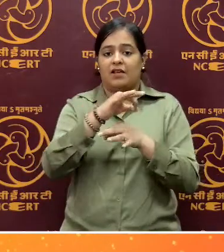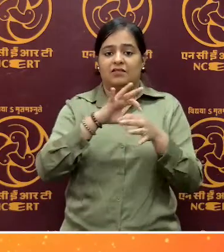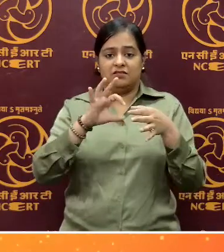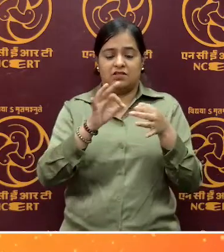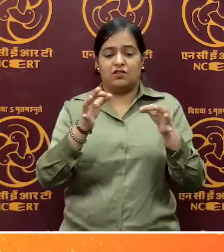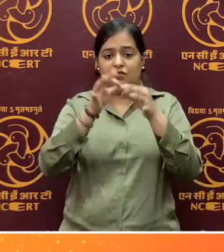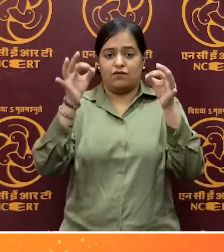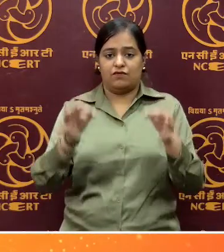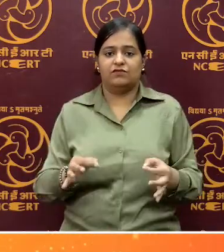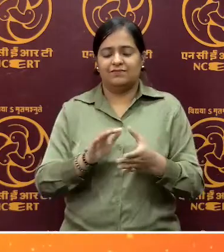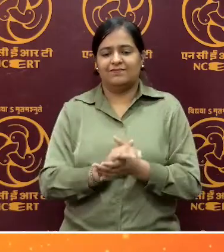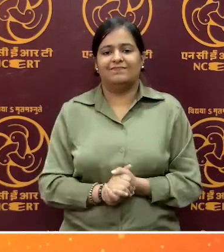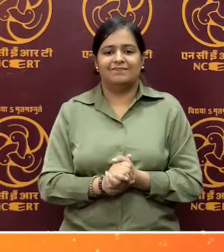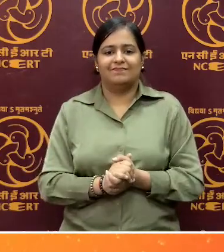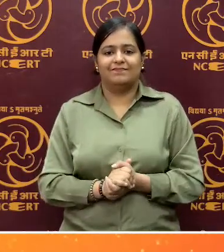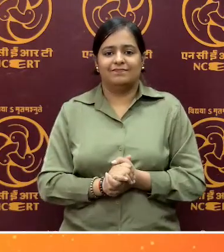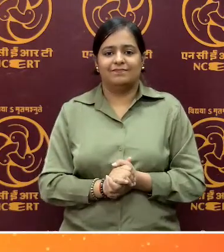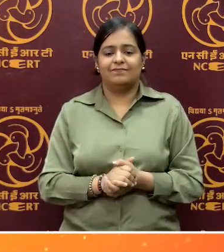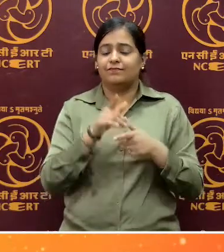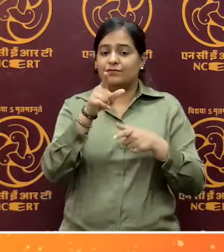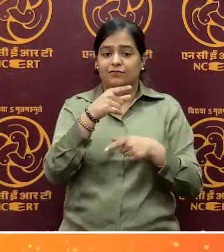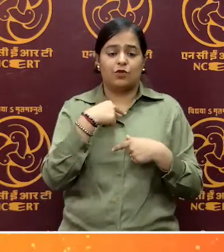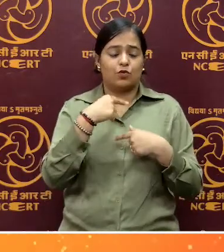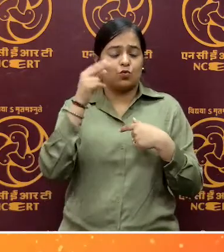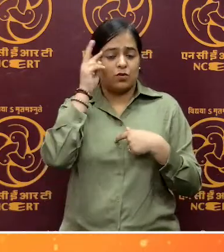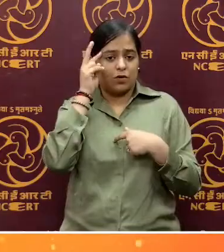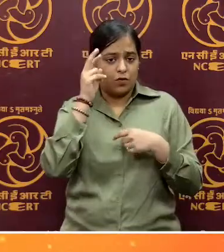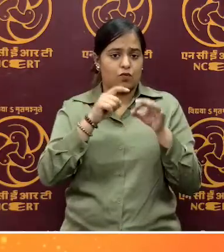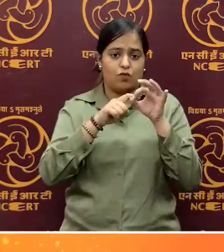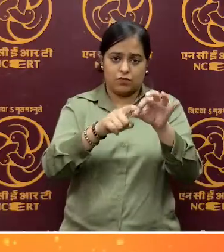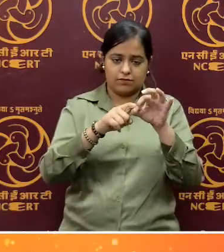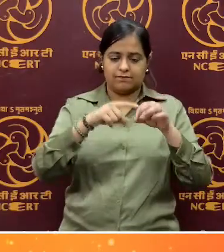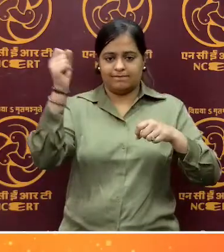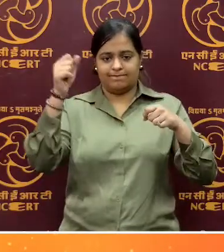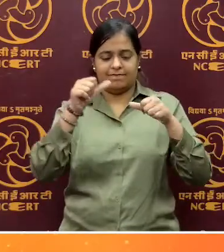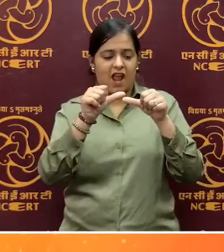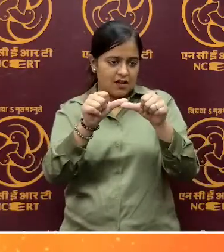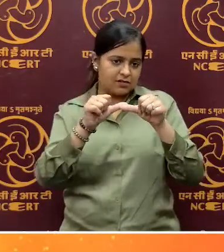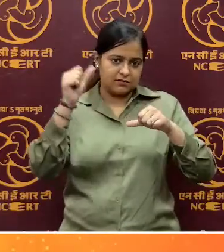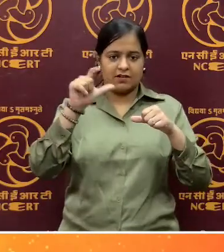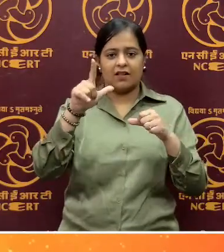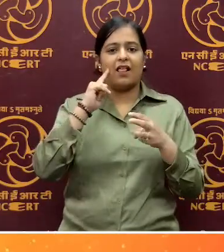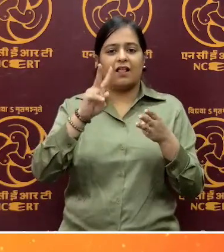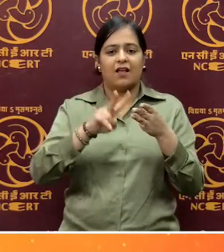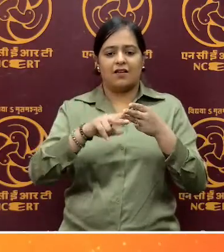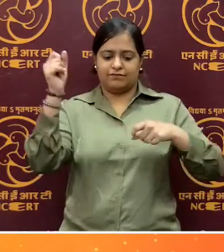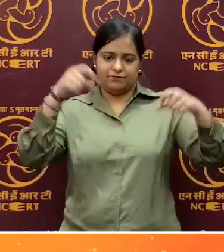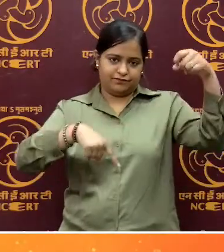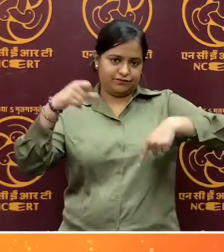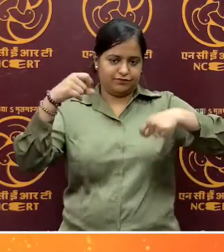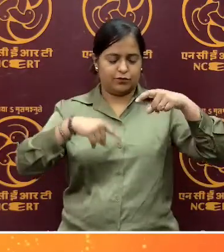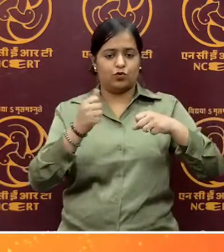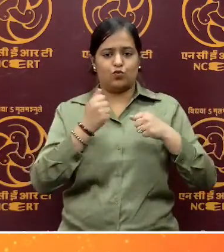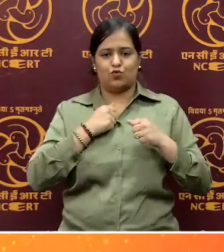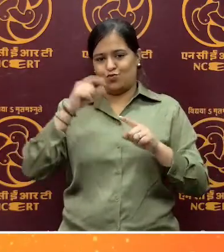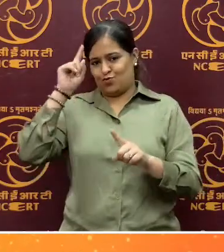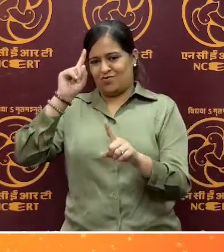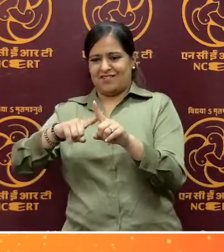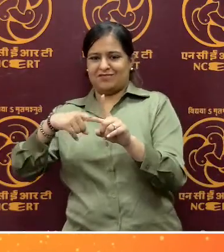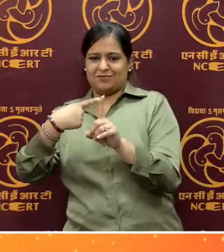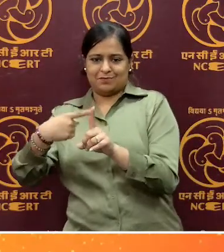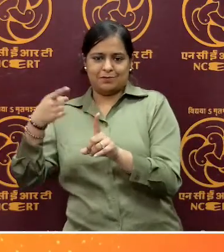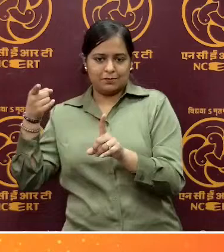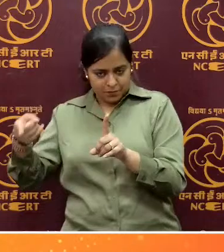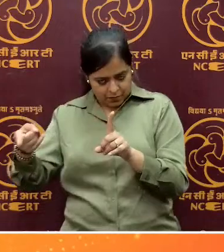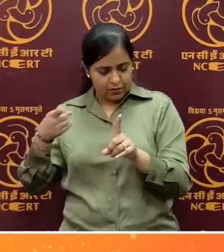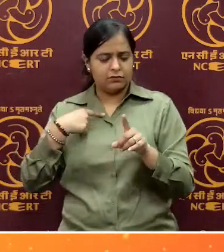Official. You can post in your queries, questions and your answers in the live chat box, and our experts will get back to you as